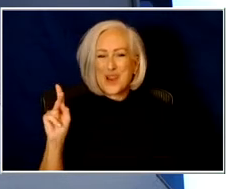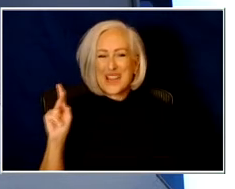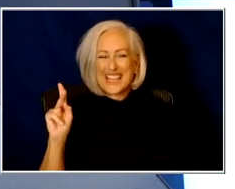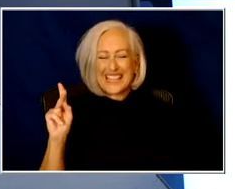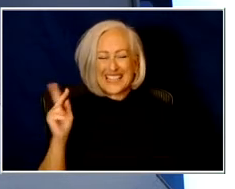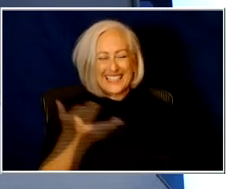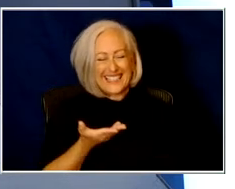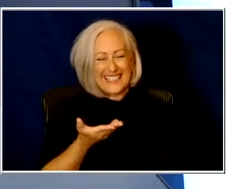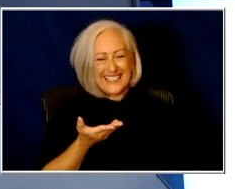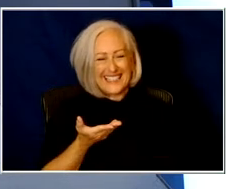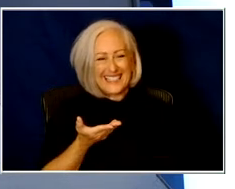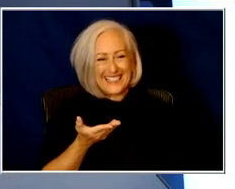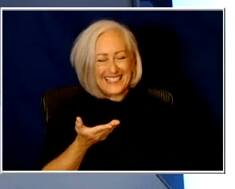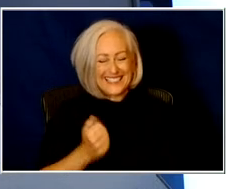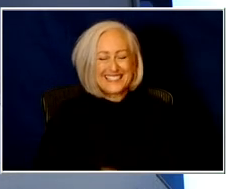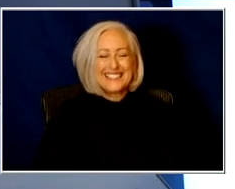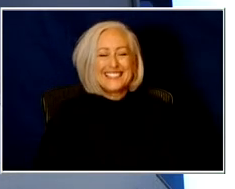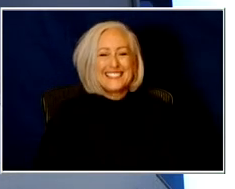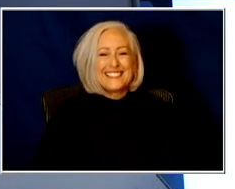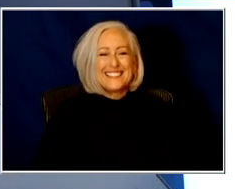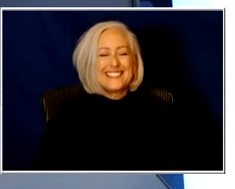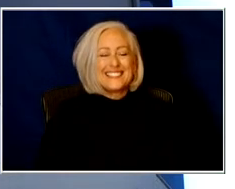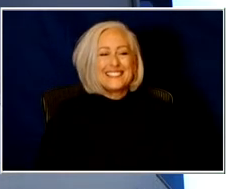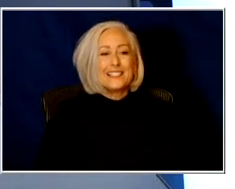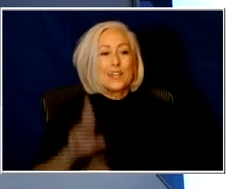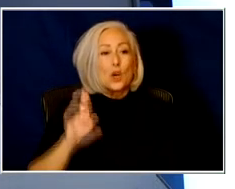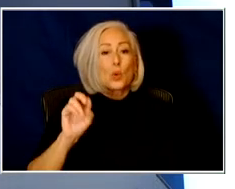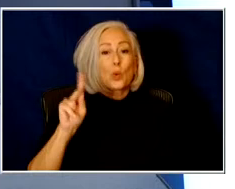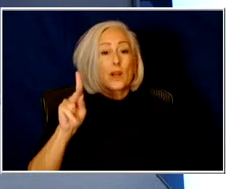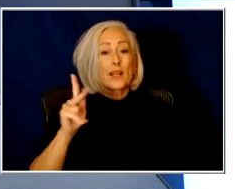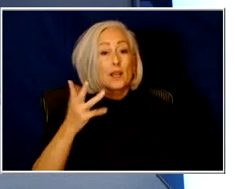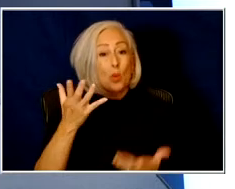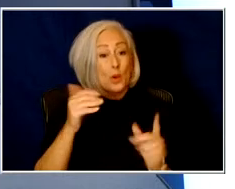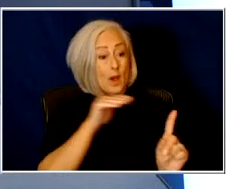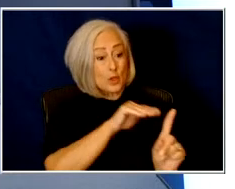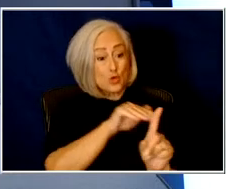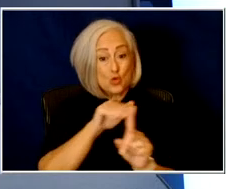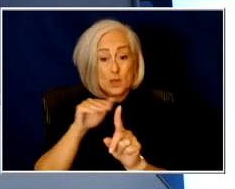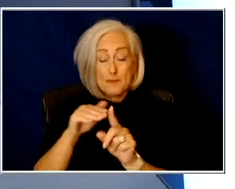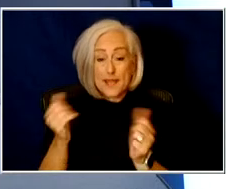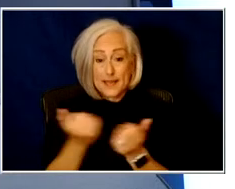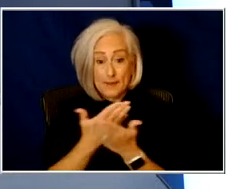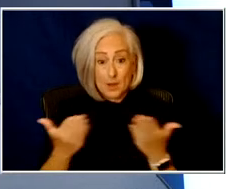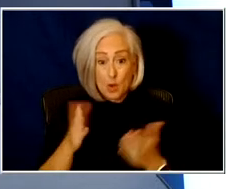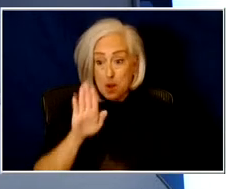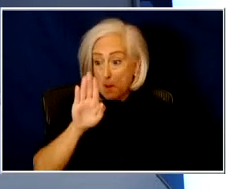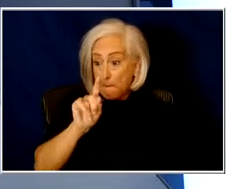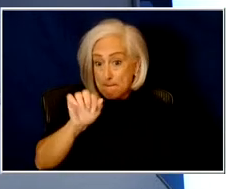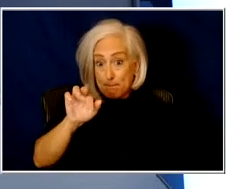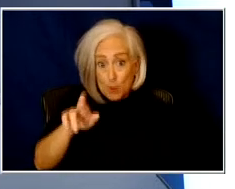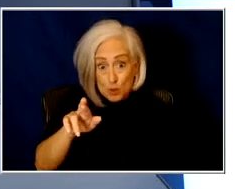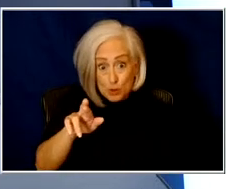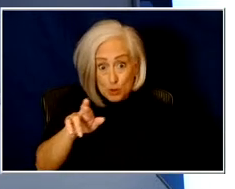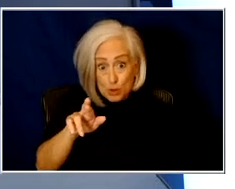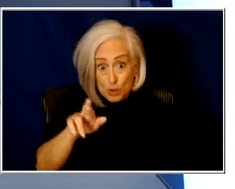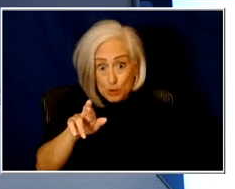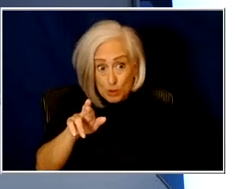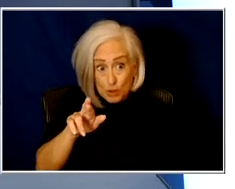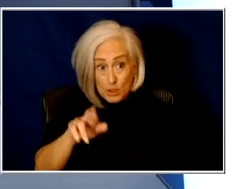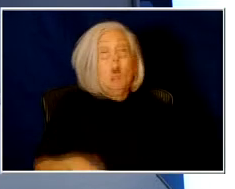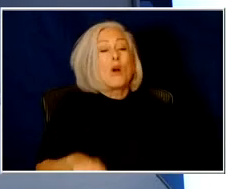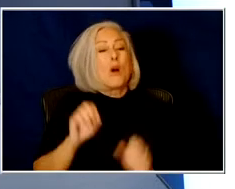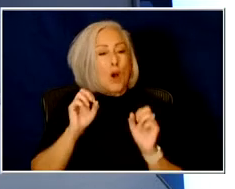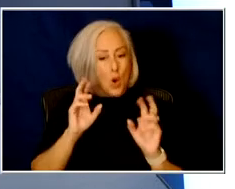in studio uh Rick we want to remind everyone that when it comes to boosters it's okay to mix and match vaccines from different